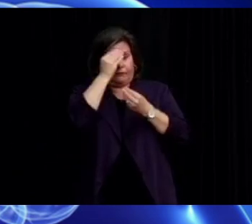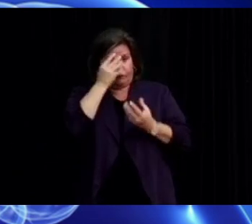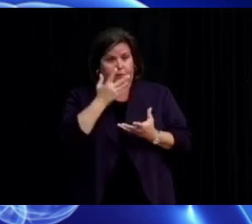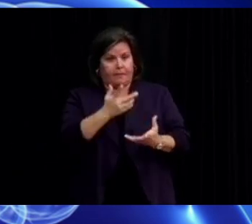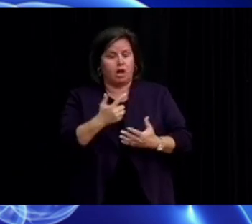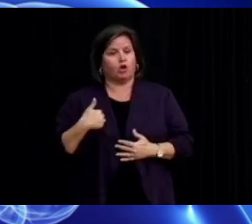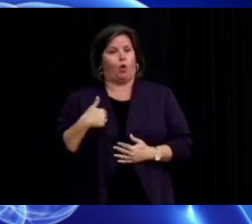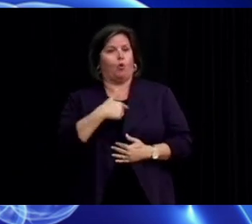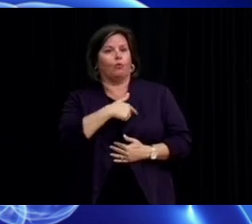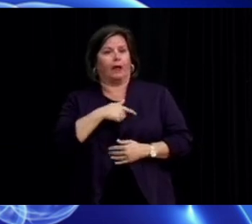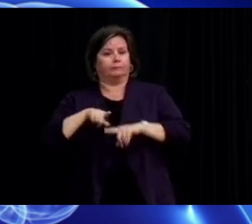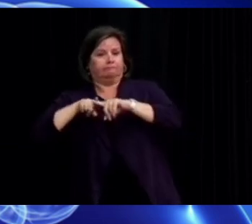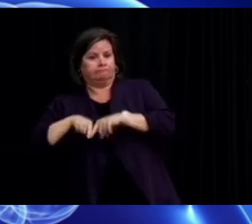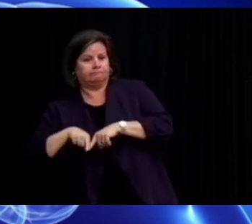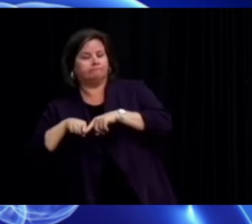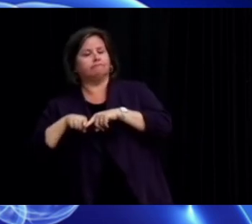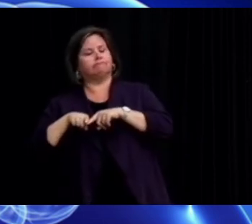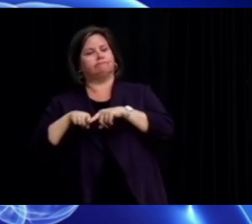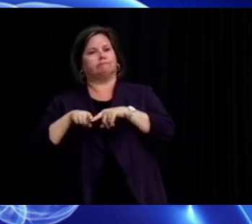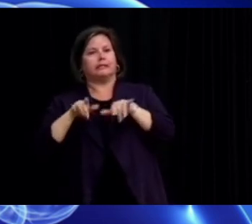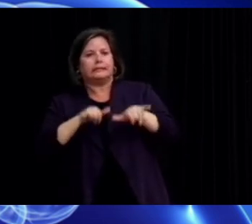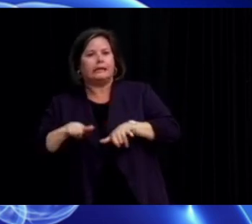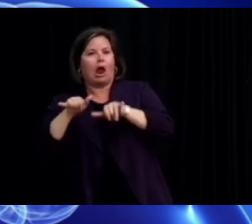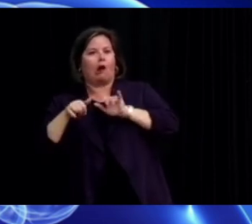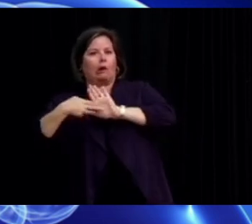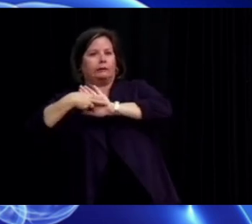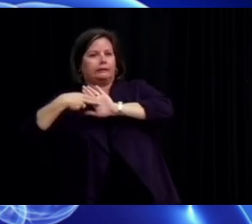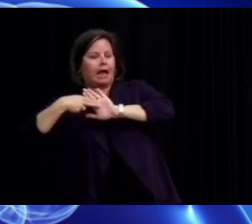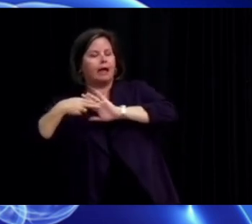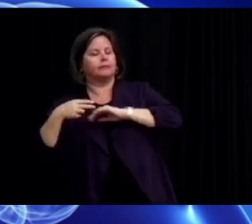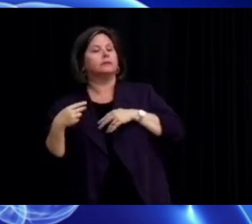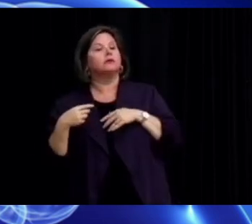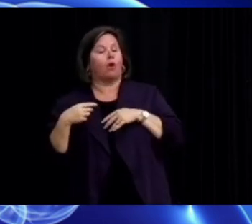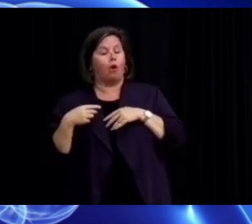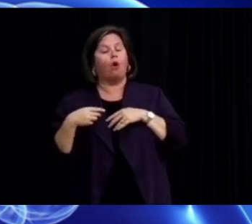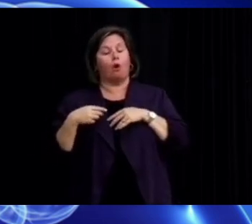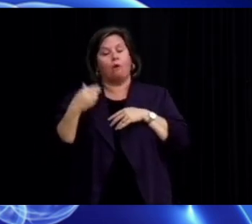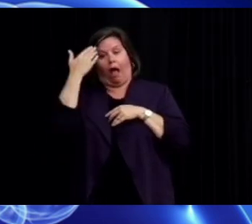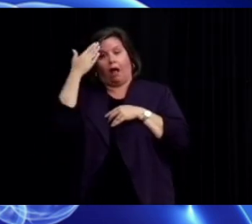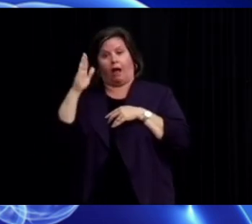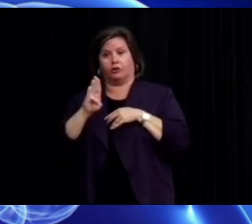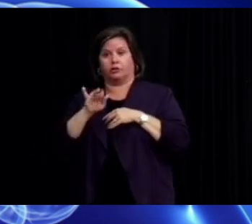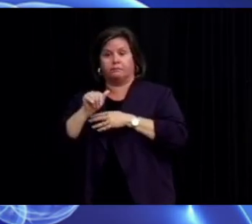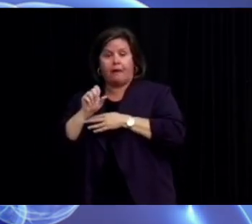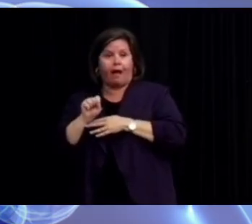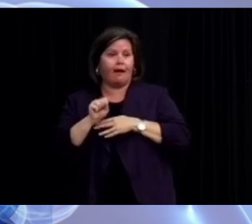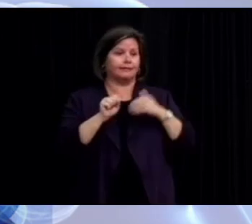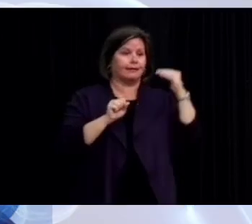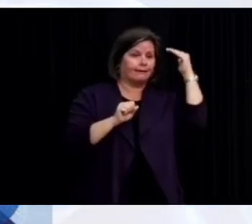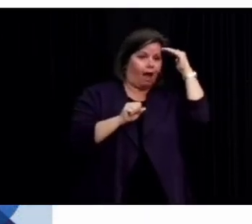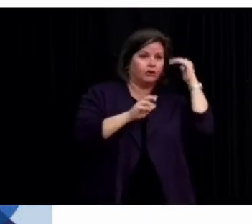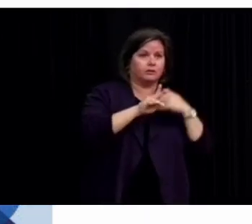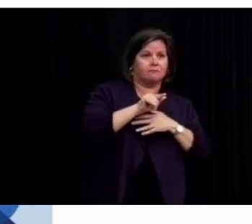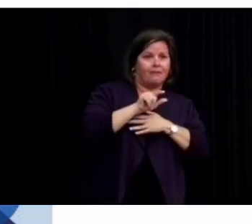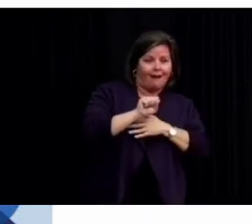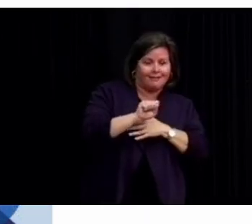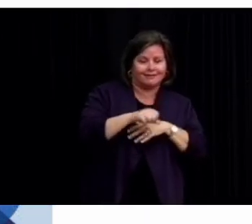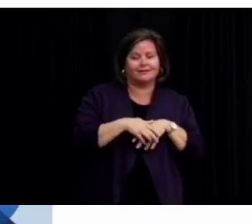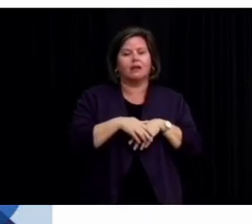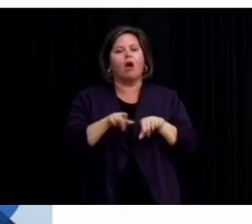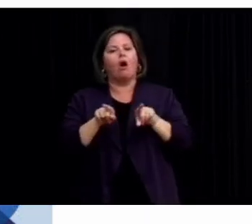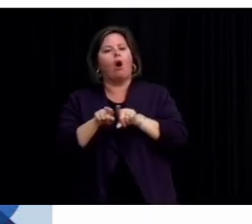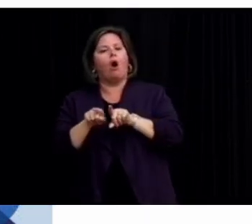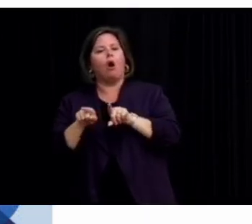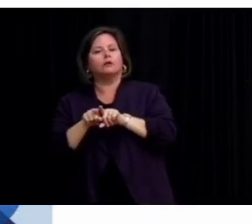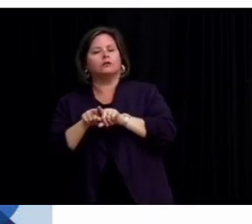stereotypes and information that is not accurate. So we talk about the difference between unconscious bias, conscious bias. We also talk about a concept known as